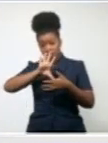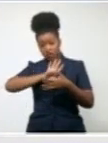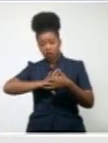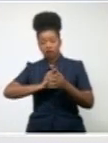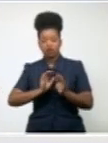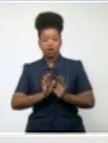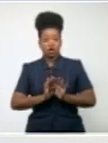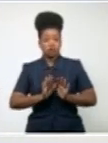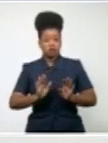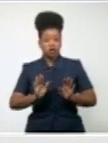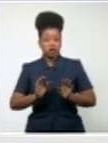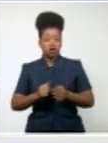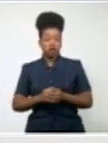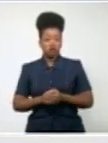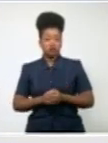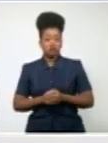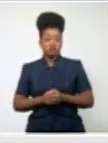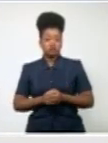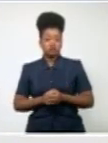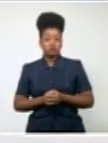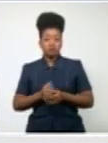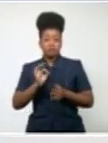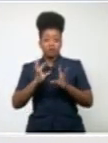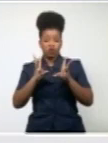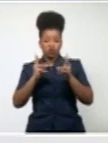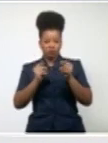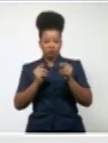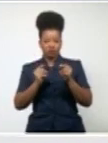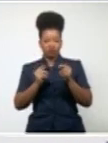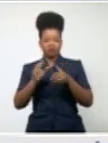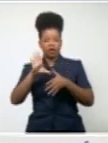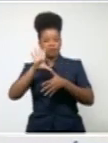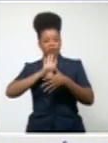The region of America accounts for